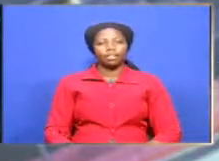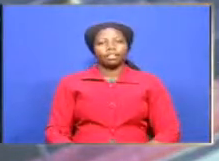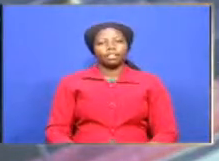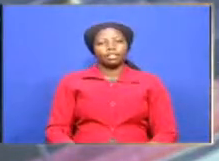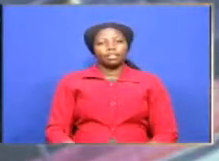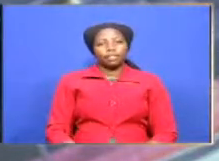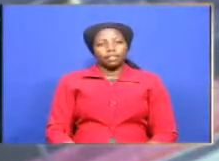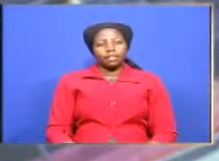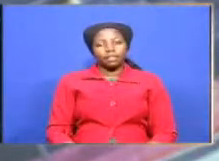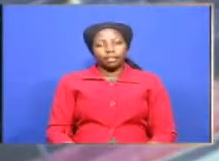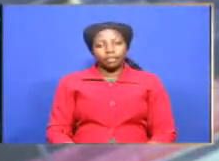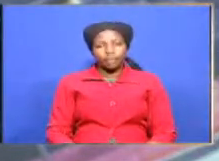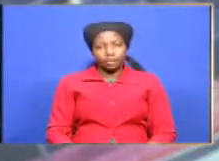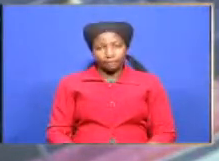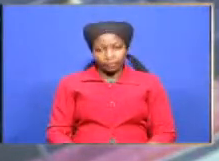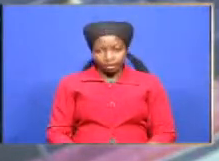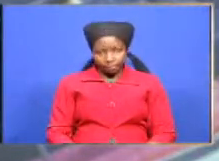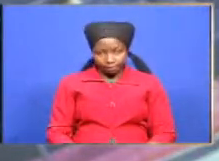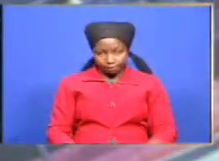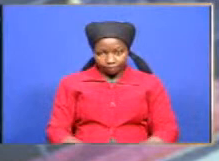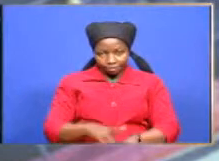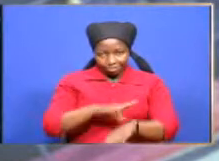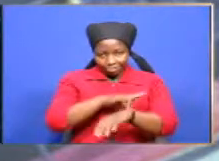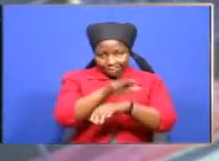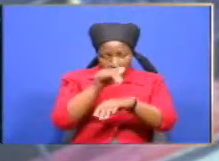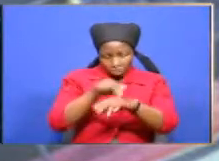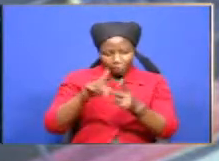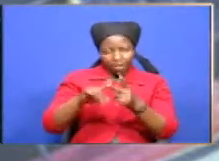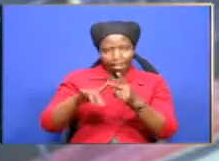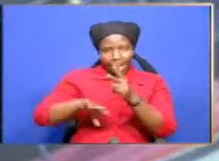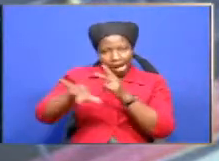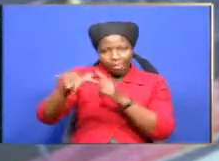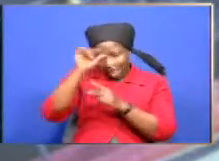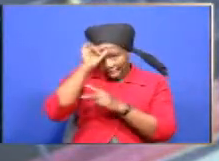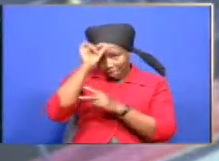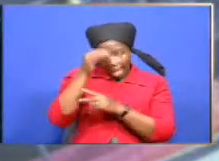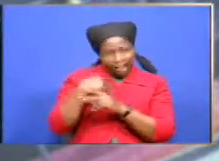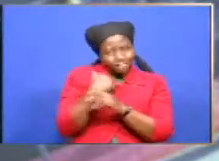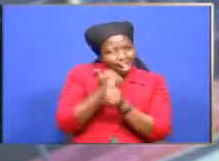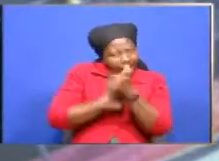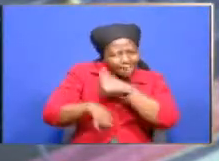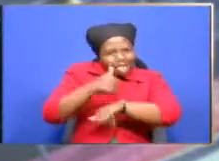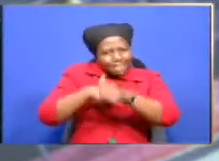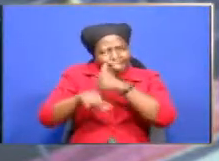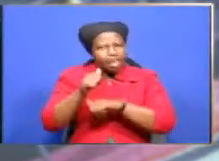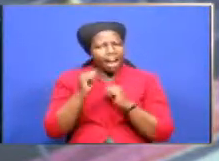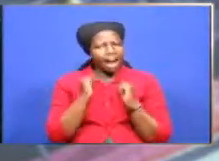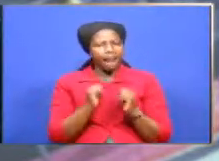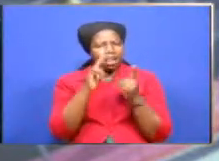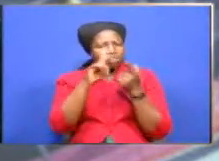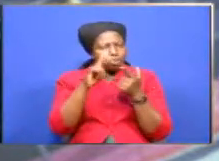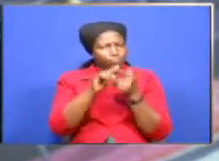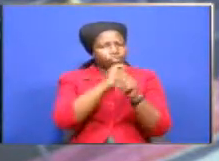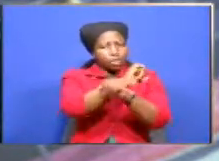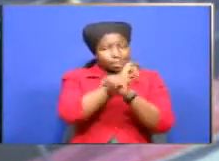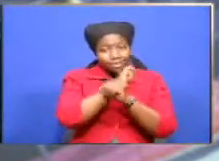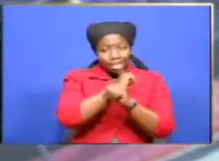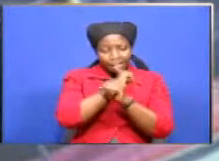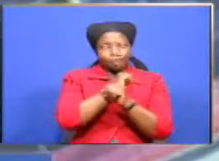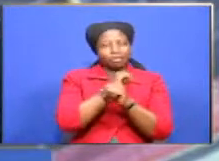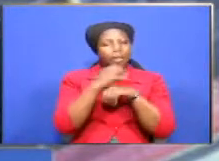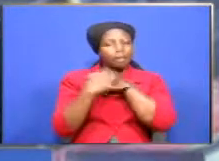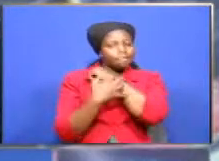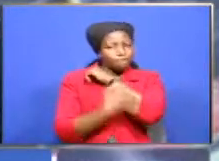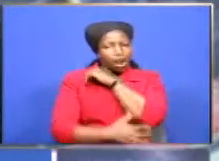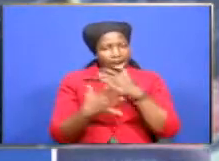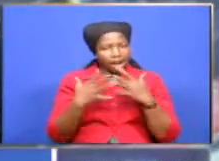And the national and county governments have intensified mitigation efforts as they seek to cushion vulnerable populations